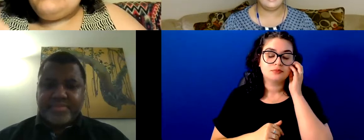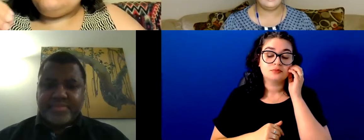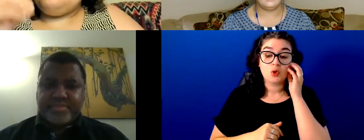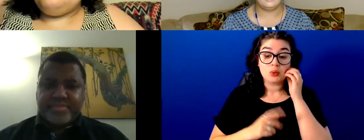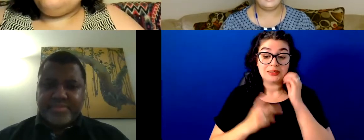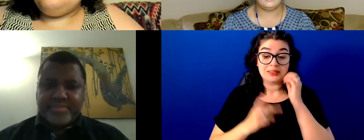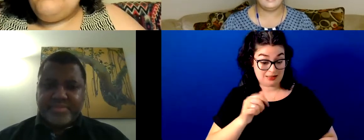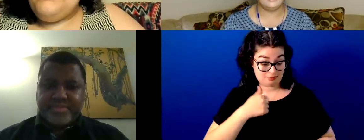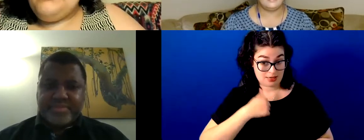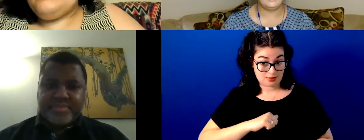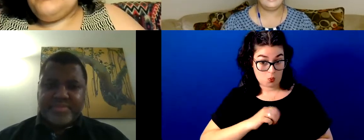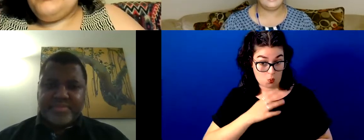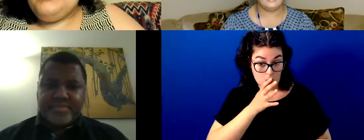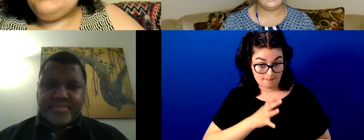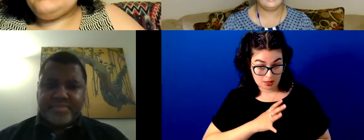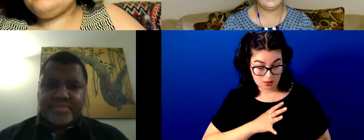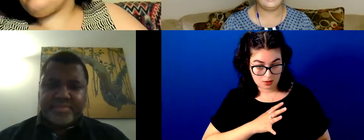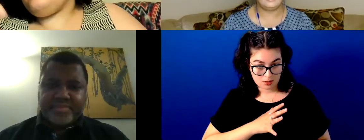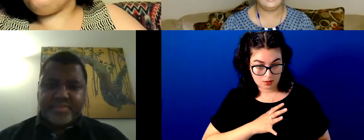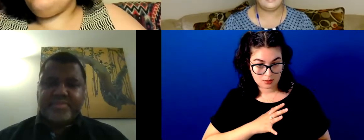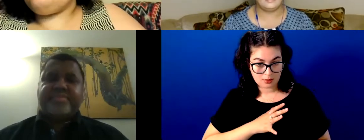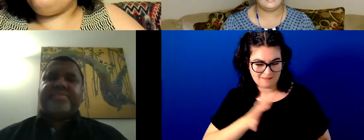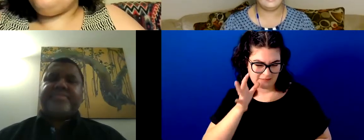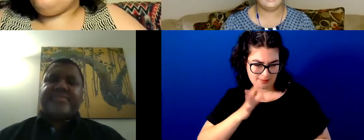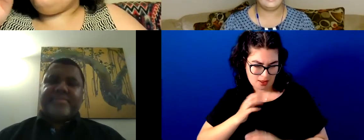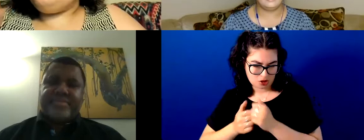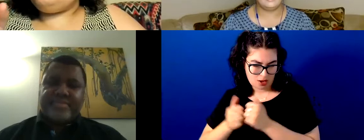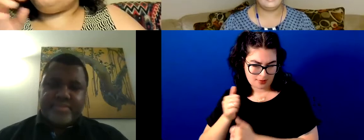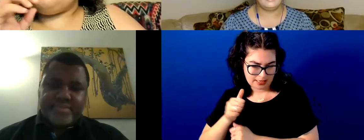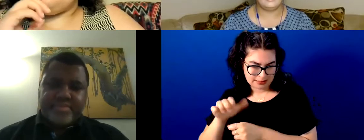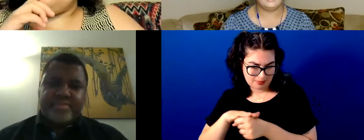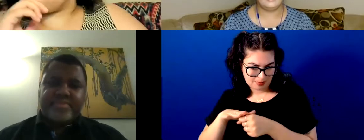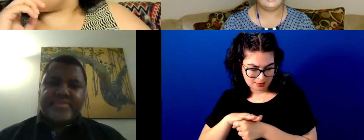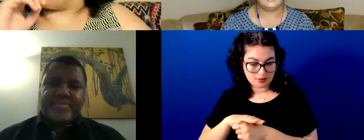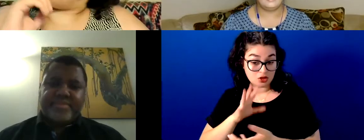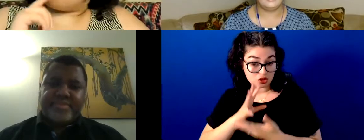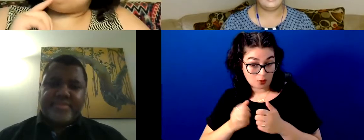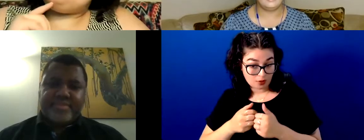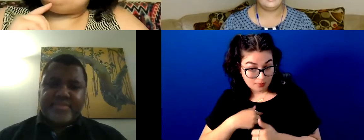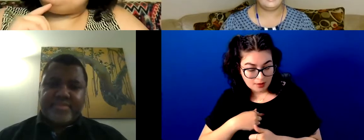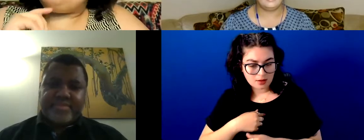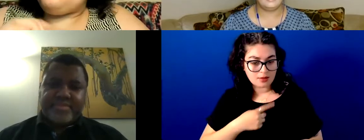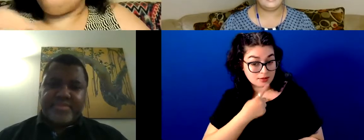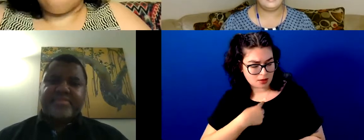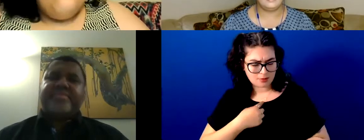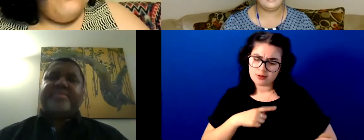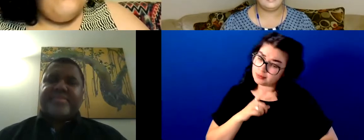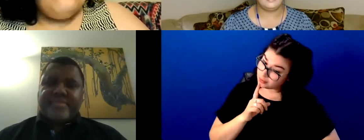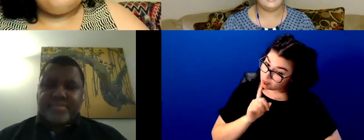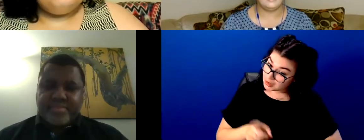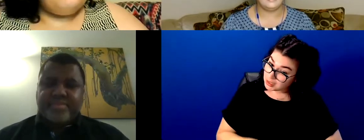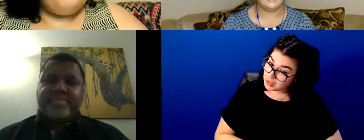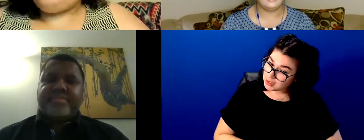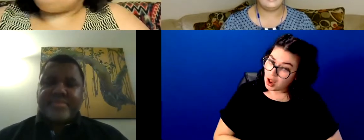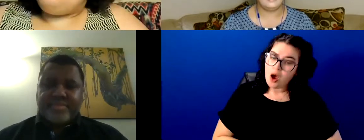woman in female dominated based spaces and then talk to me and say something, and I'll be like, really? And they're like,